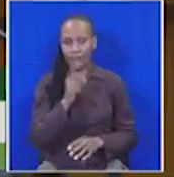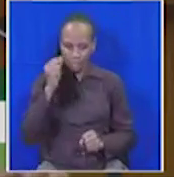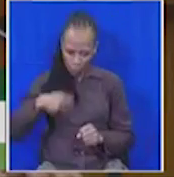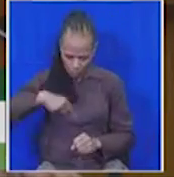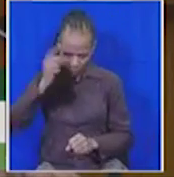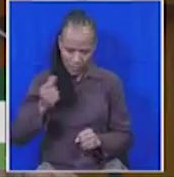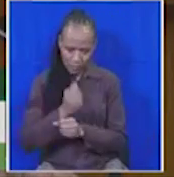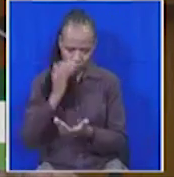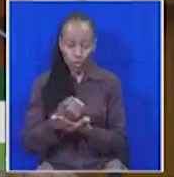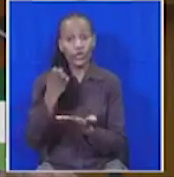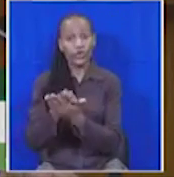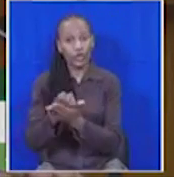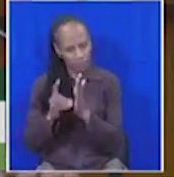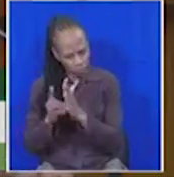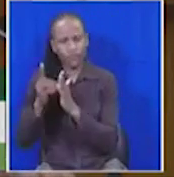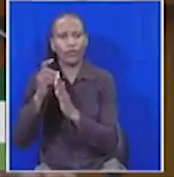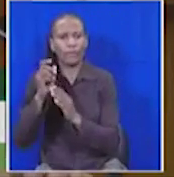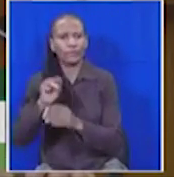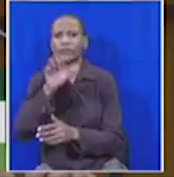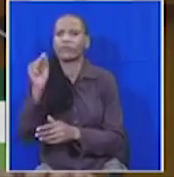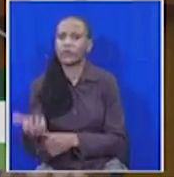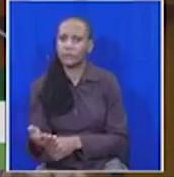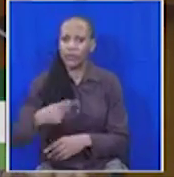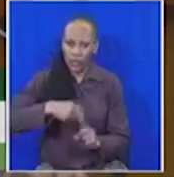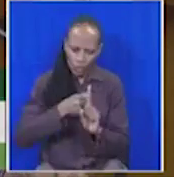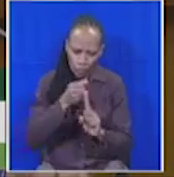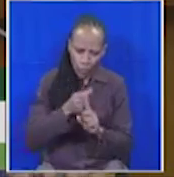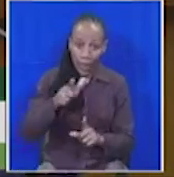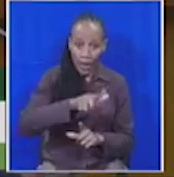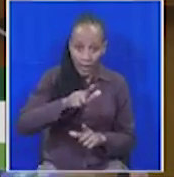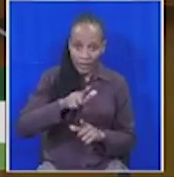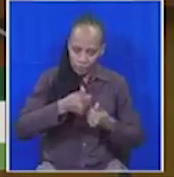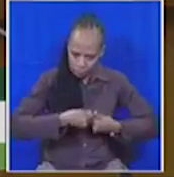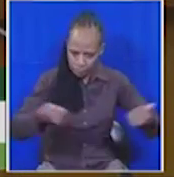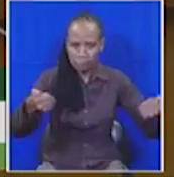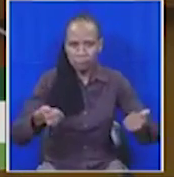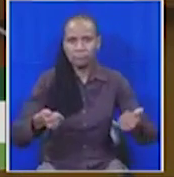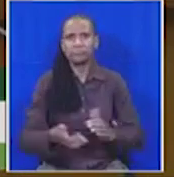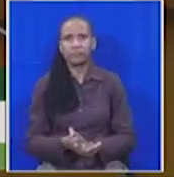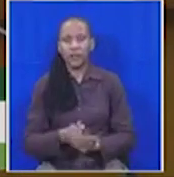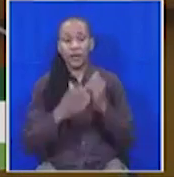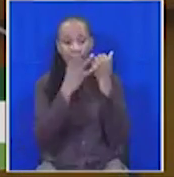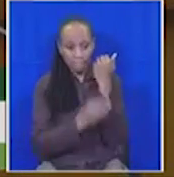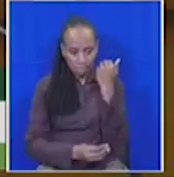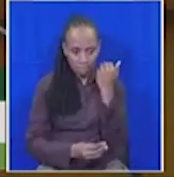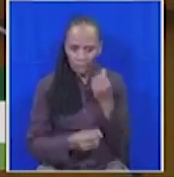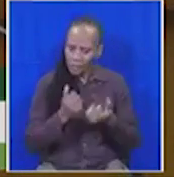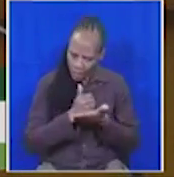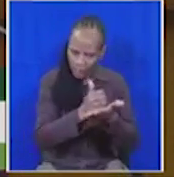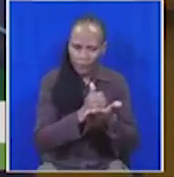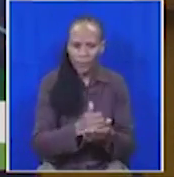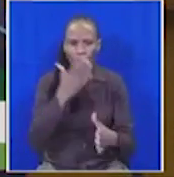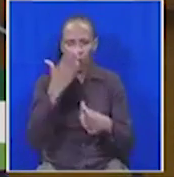our country. Ensure that we fight landlessness, acute poverty, soaring unemployment, and